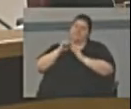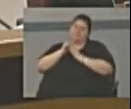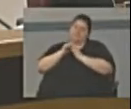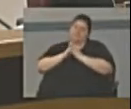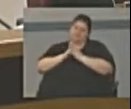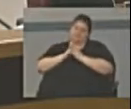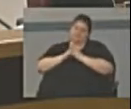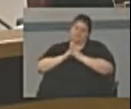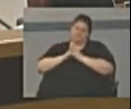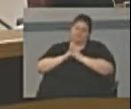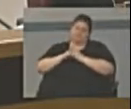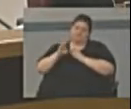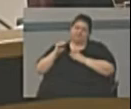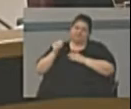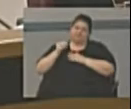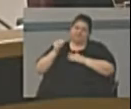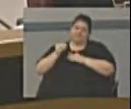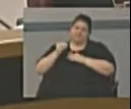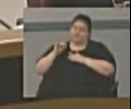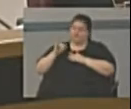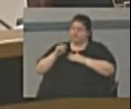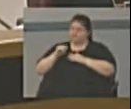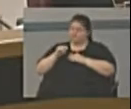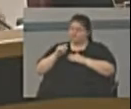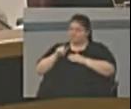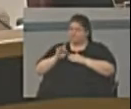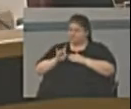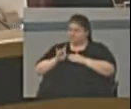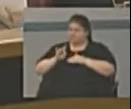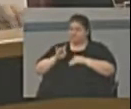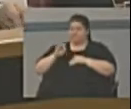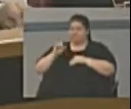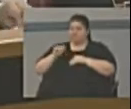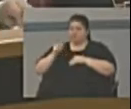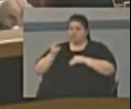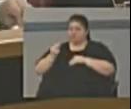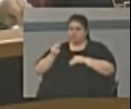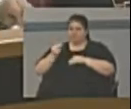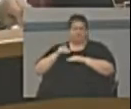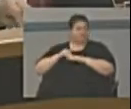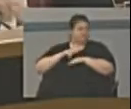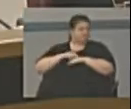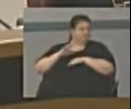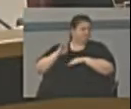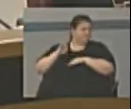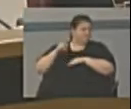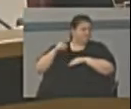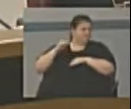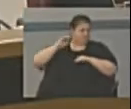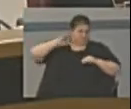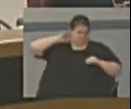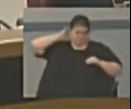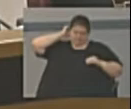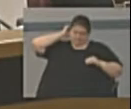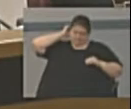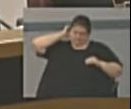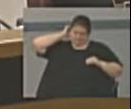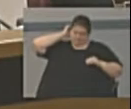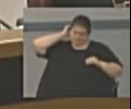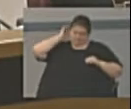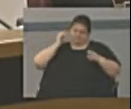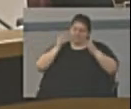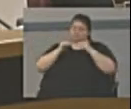Monday, January 28th, 2013 at 7 p.m. Move to agenda item